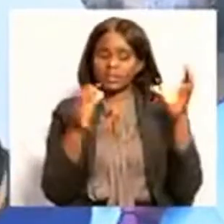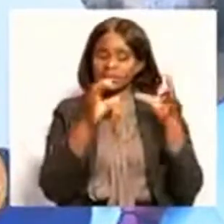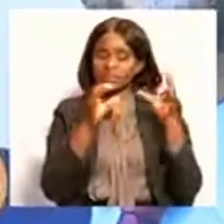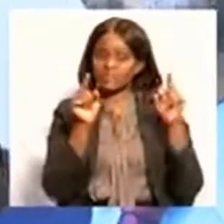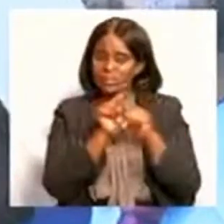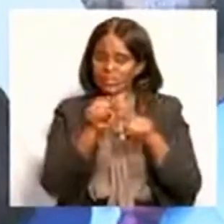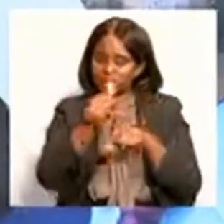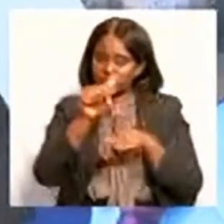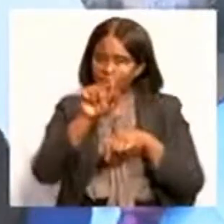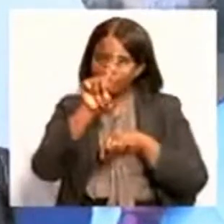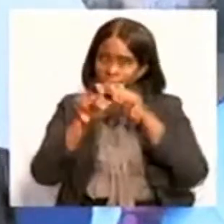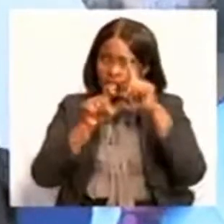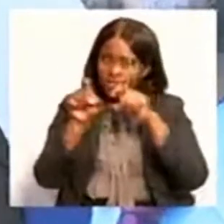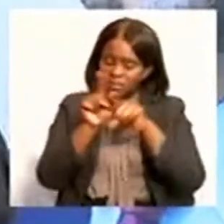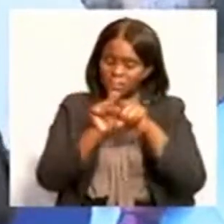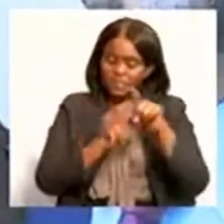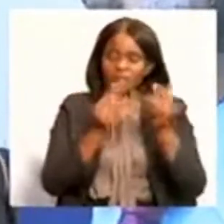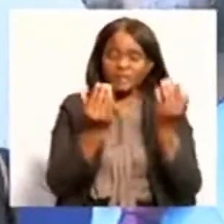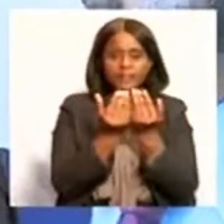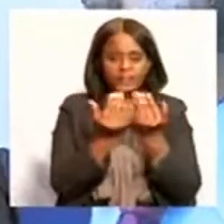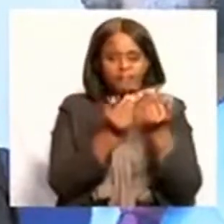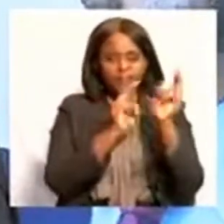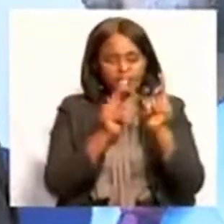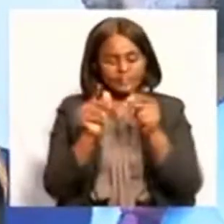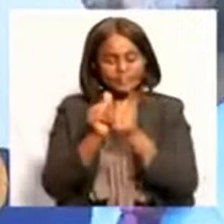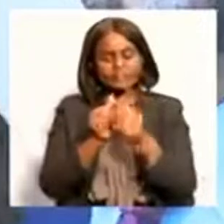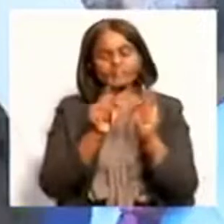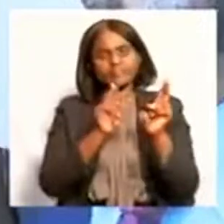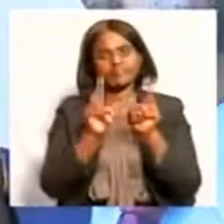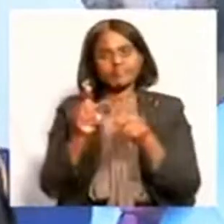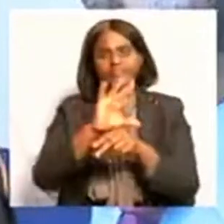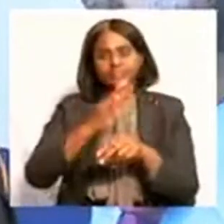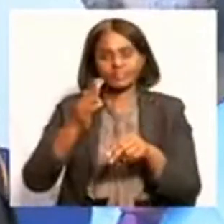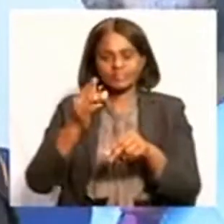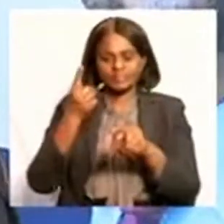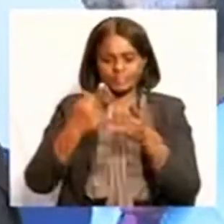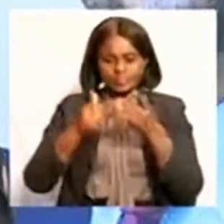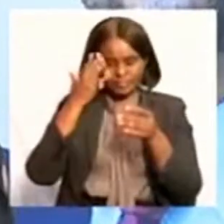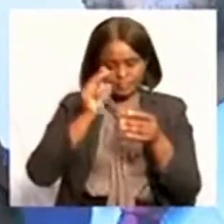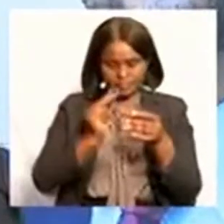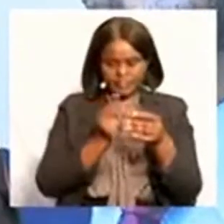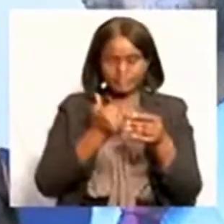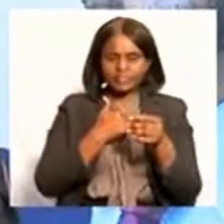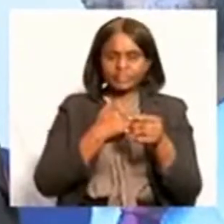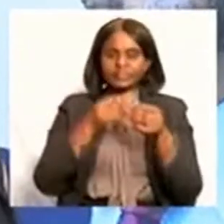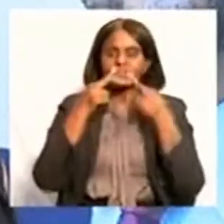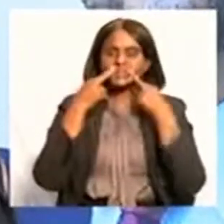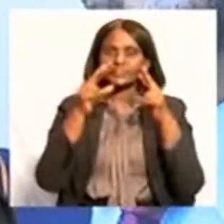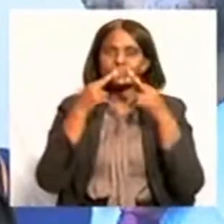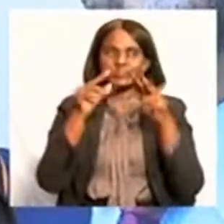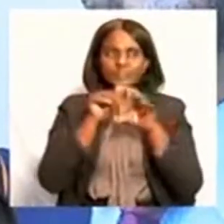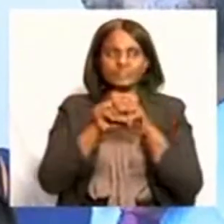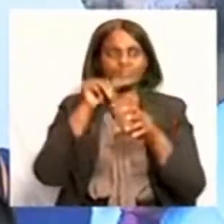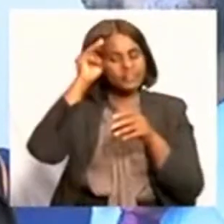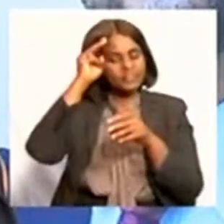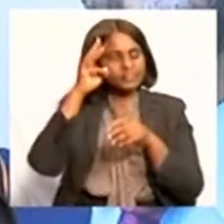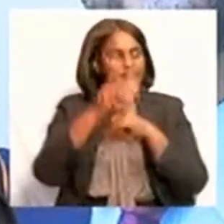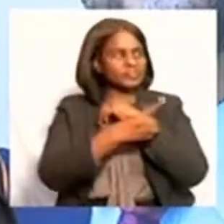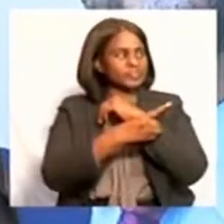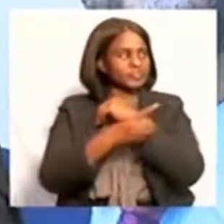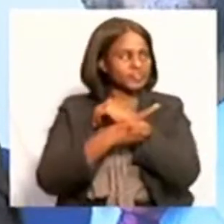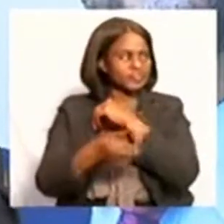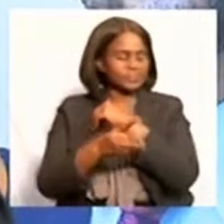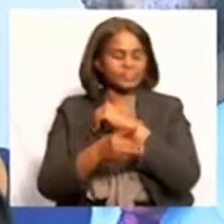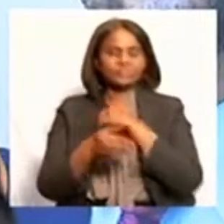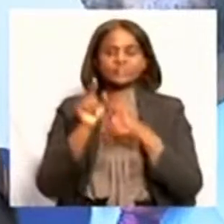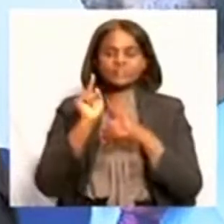they interrogate and seek answers and responses on why we have adverse findings on respective ministries or departments. All right.